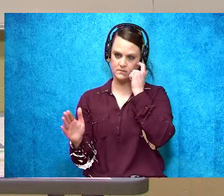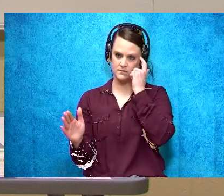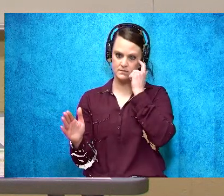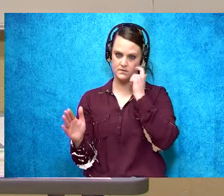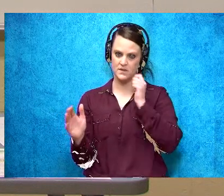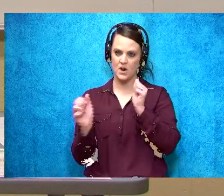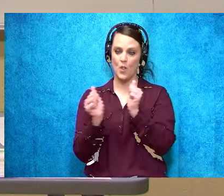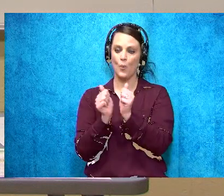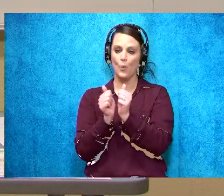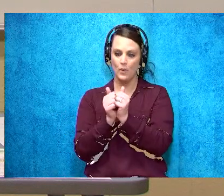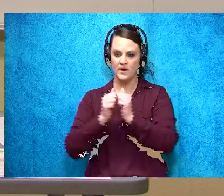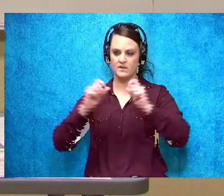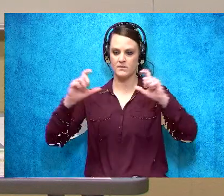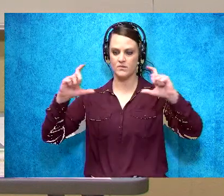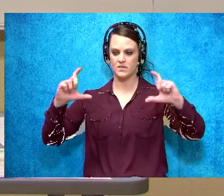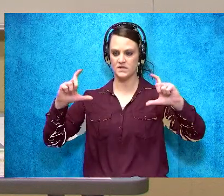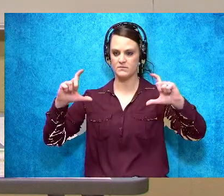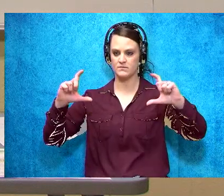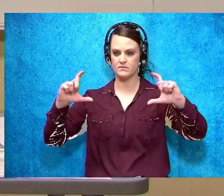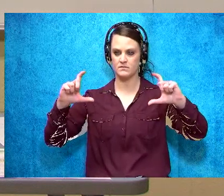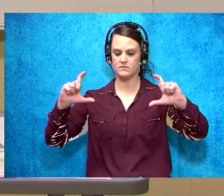with our parentheses